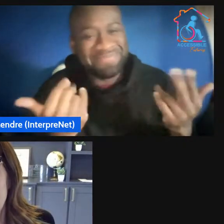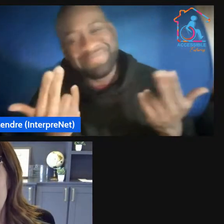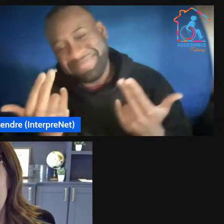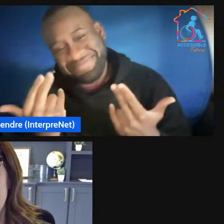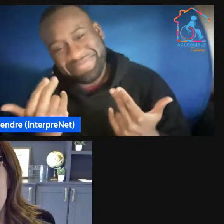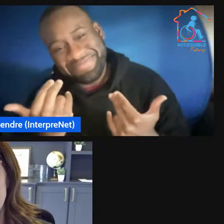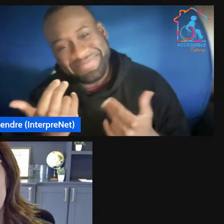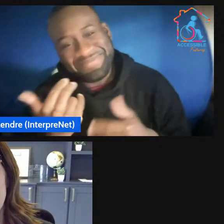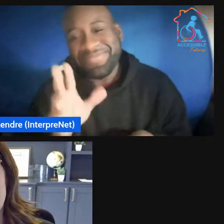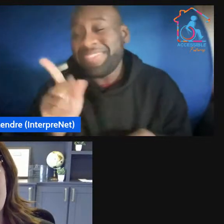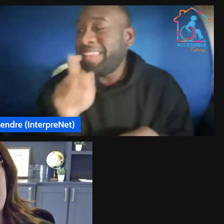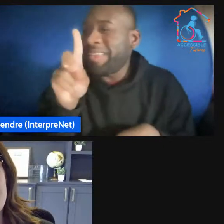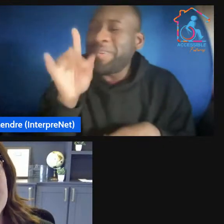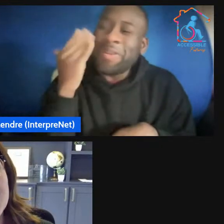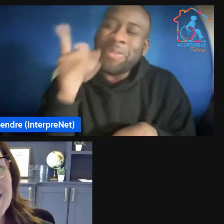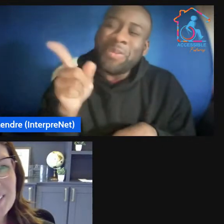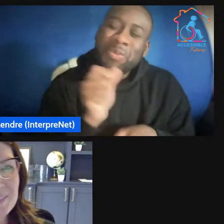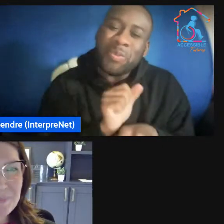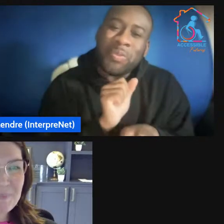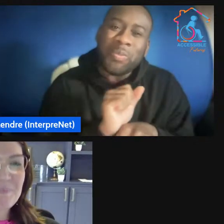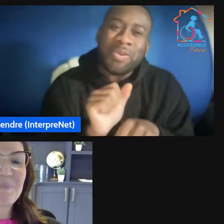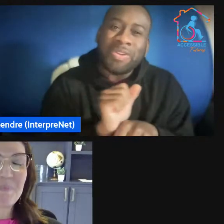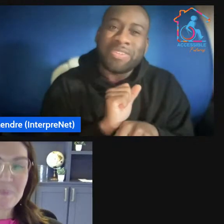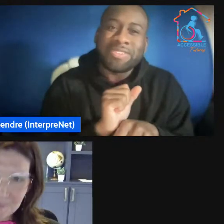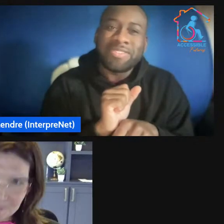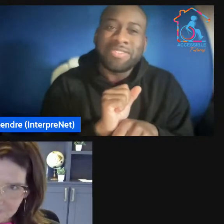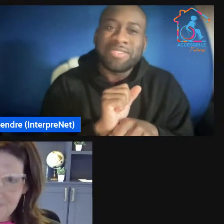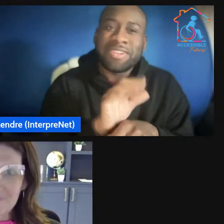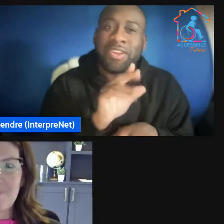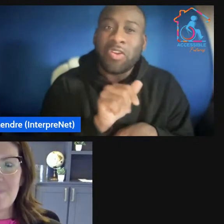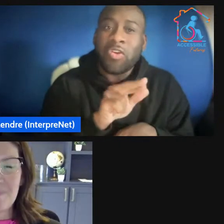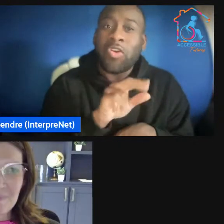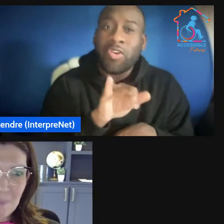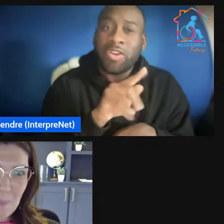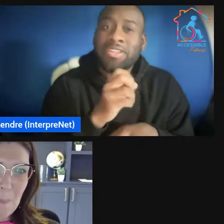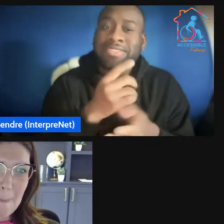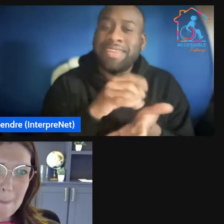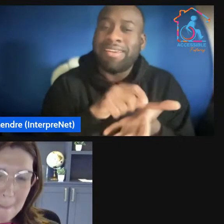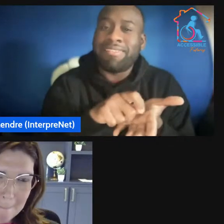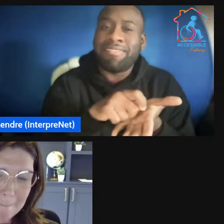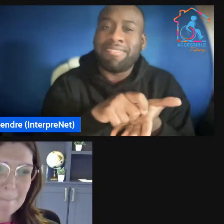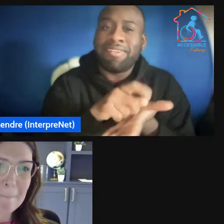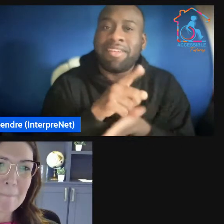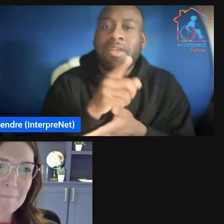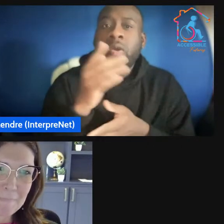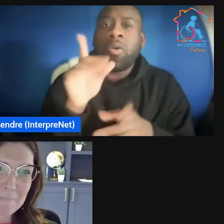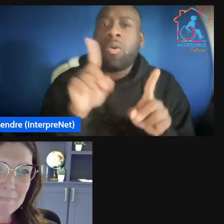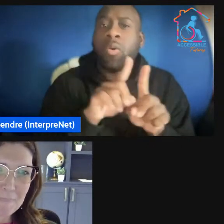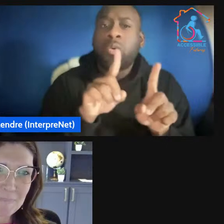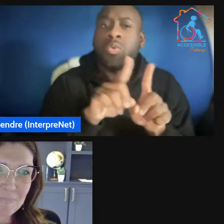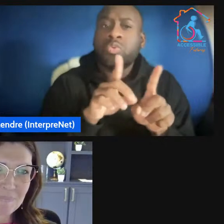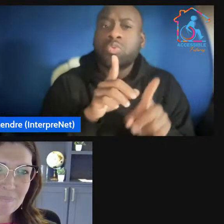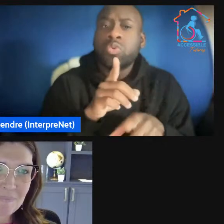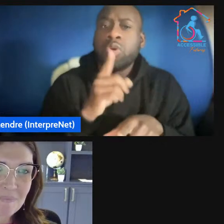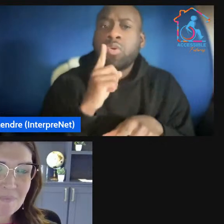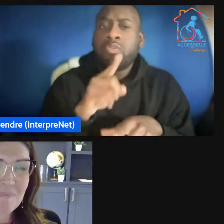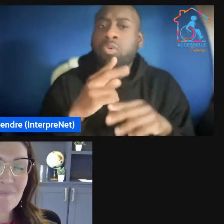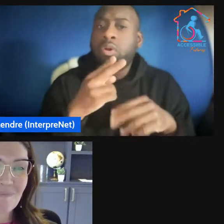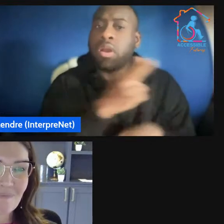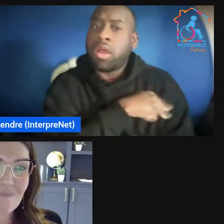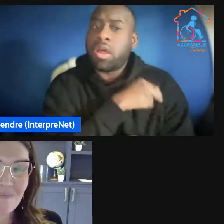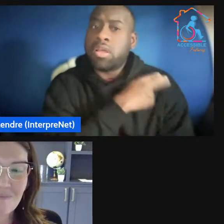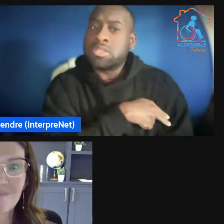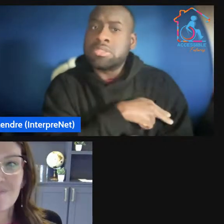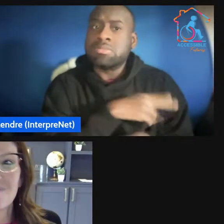So, Carrie, I know you've worked in architecture as an architect, and then also for hospital systems and